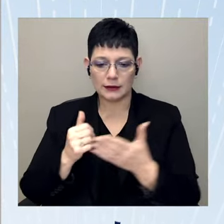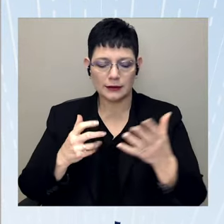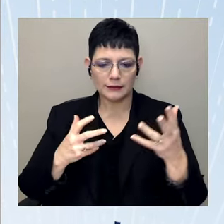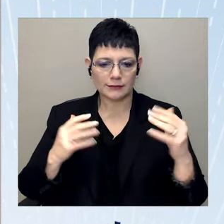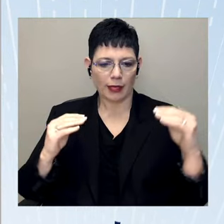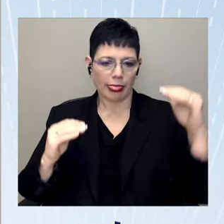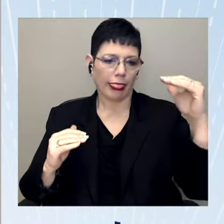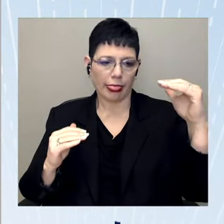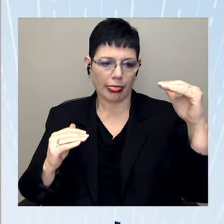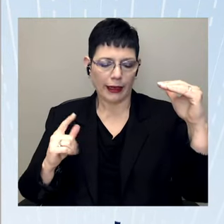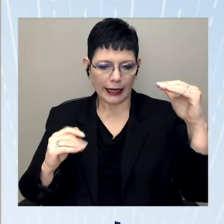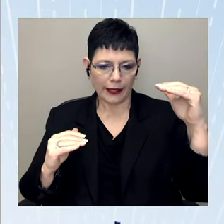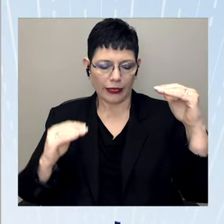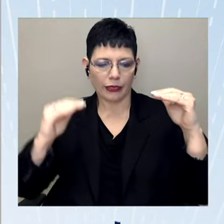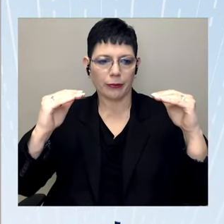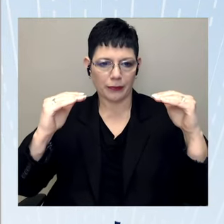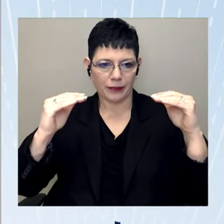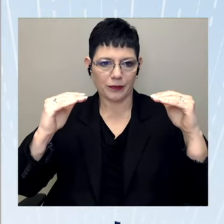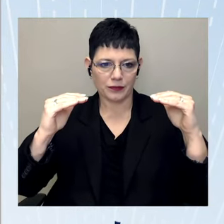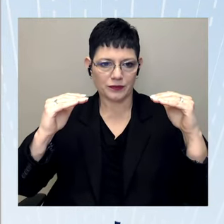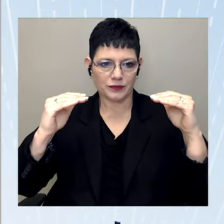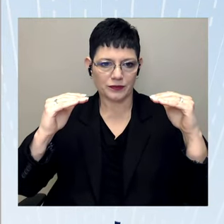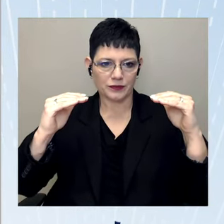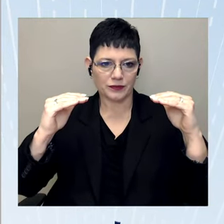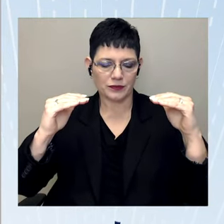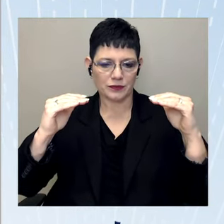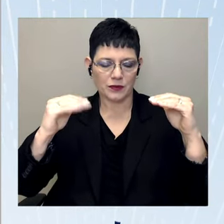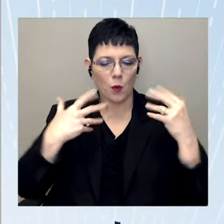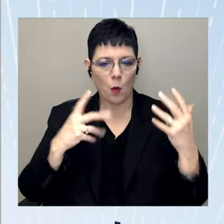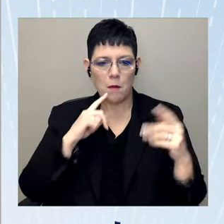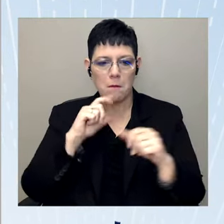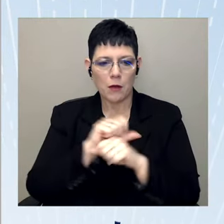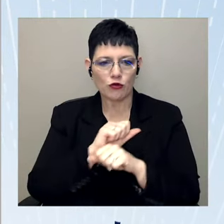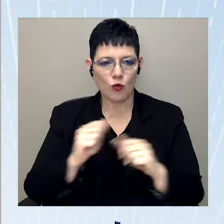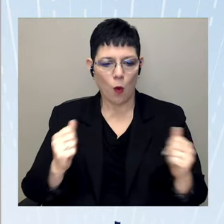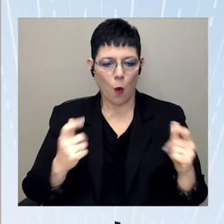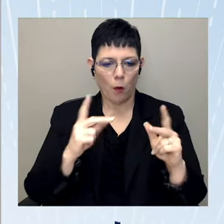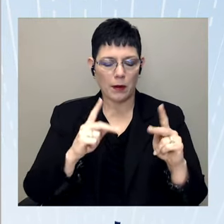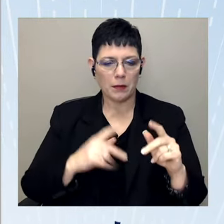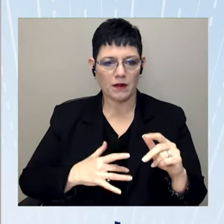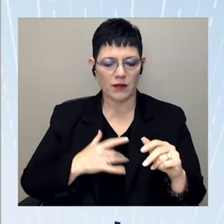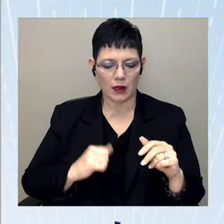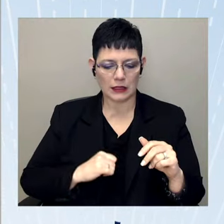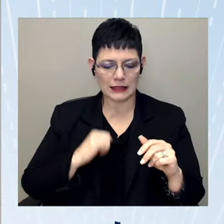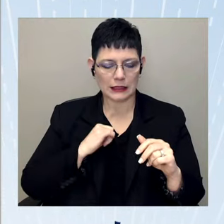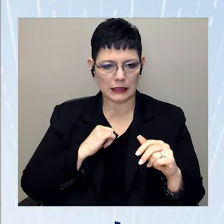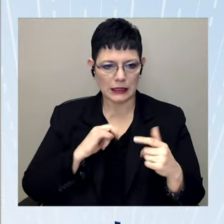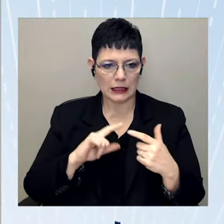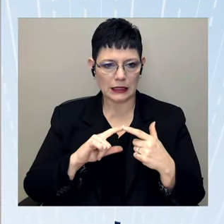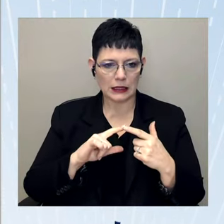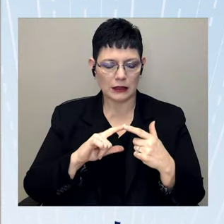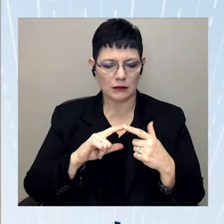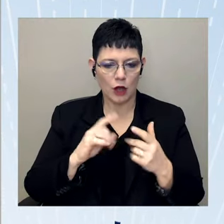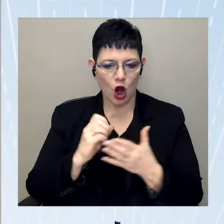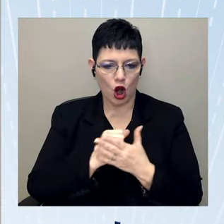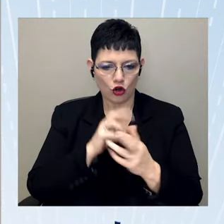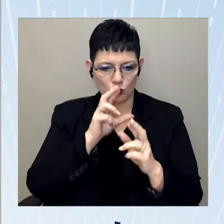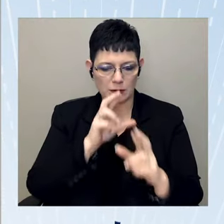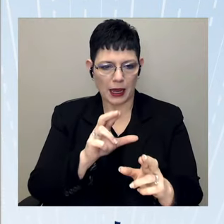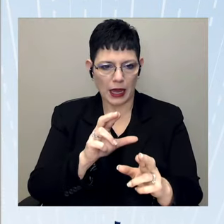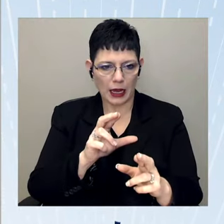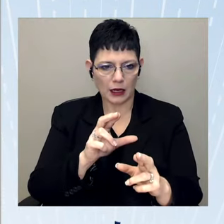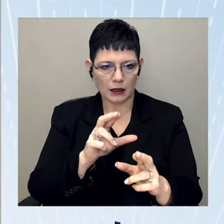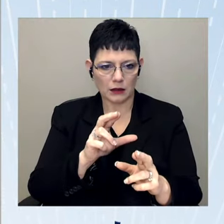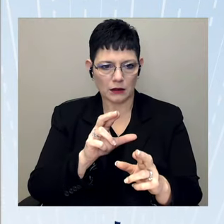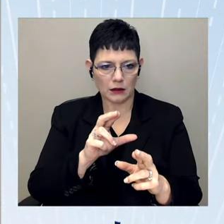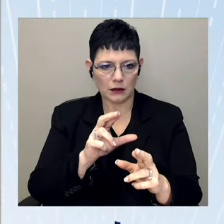that everyone feels dignity, gets the respect, but more importantly, gets the love for